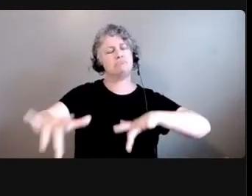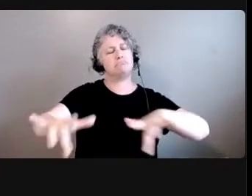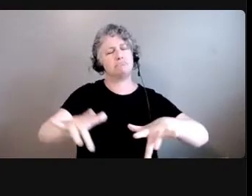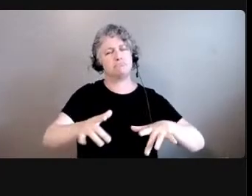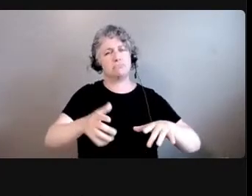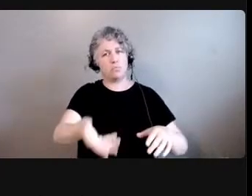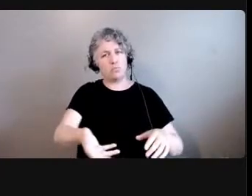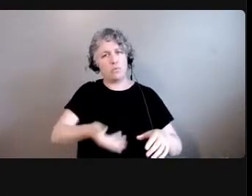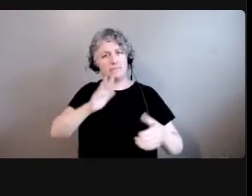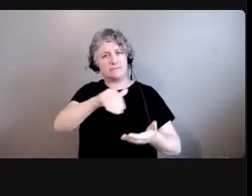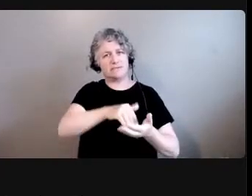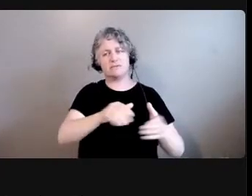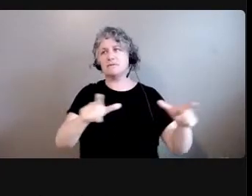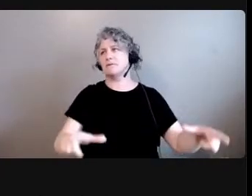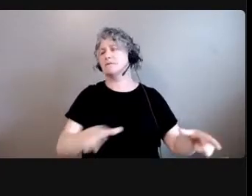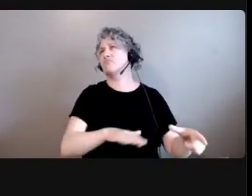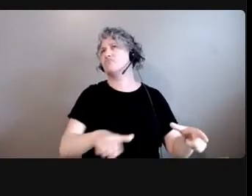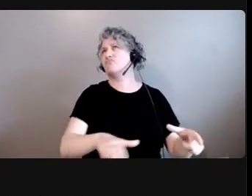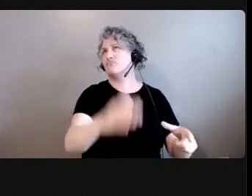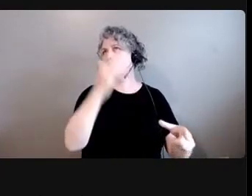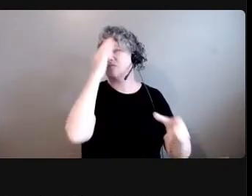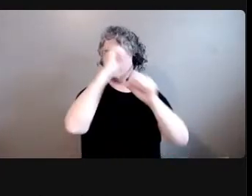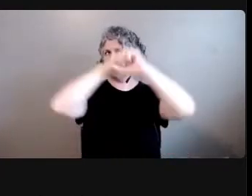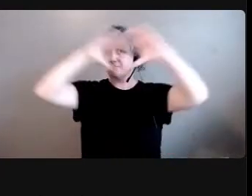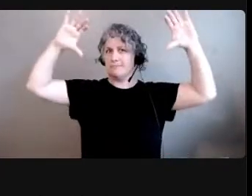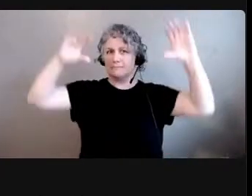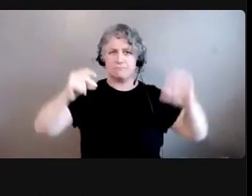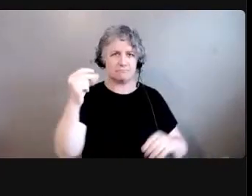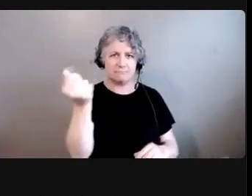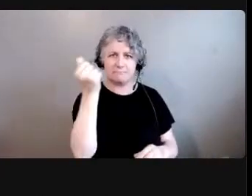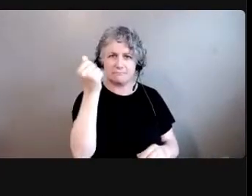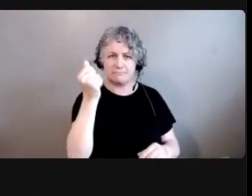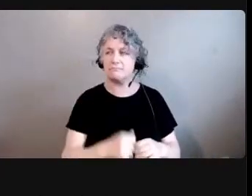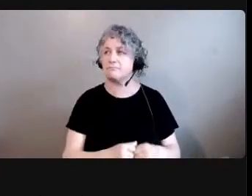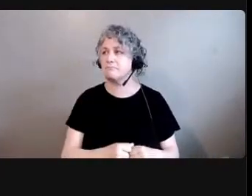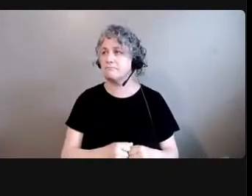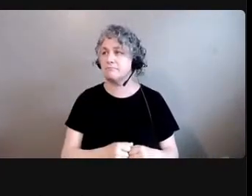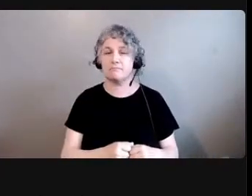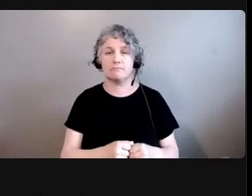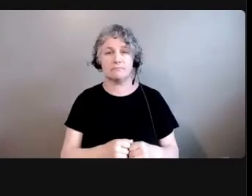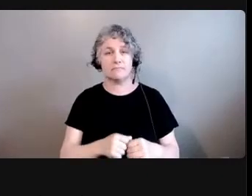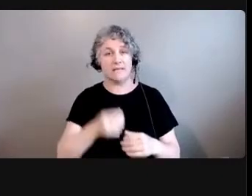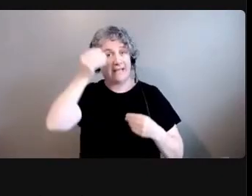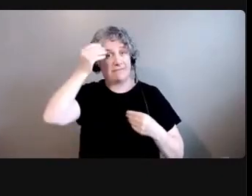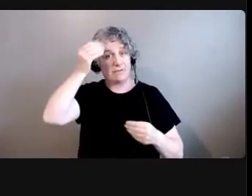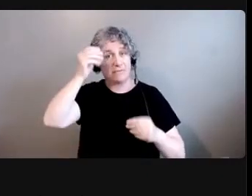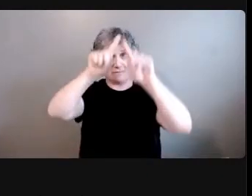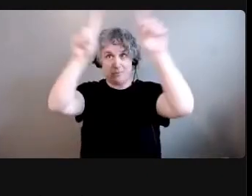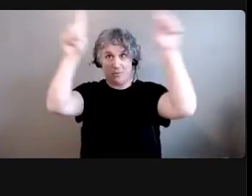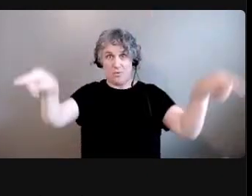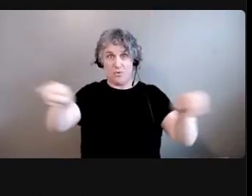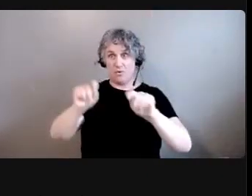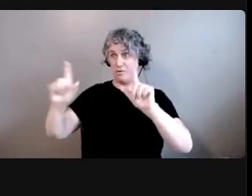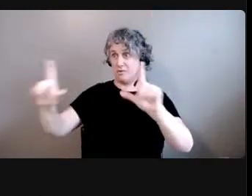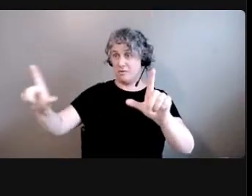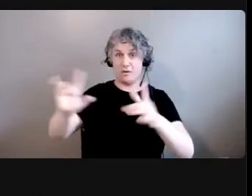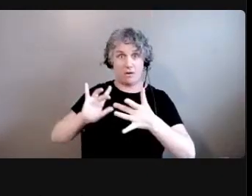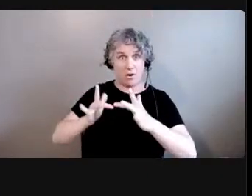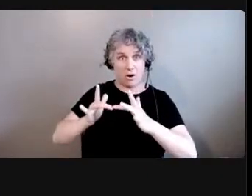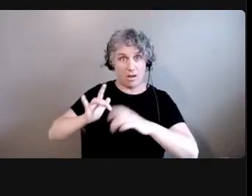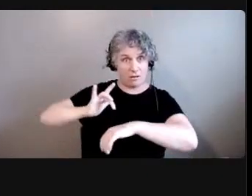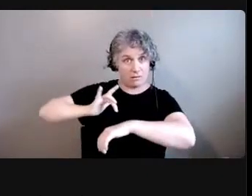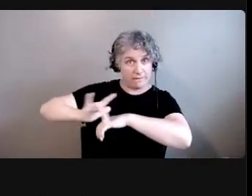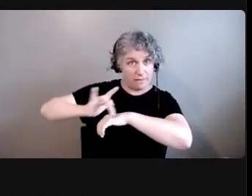Center? Are all the park information boards containing information available online? Is